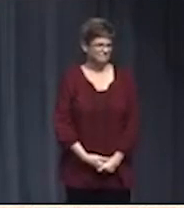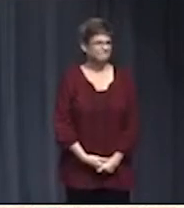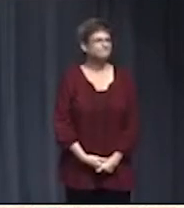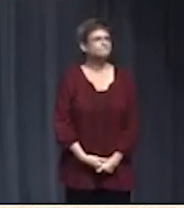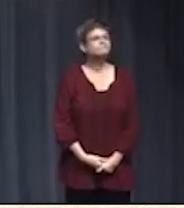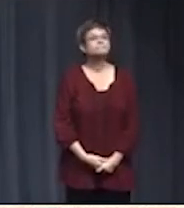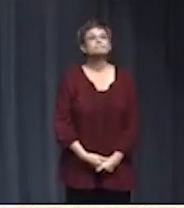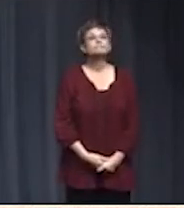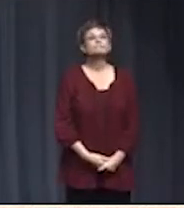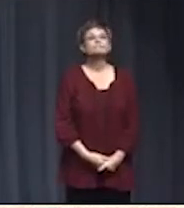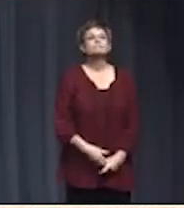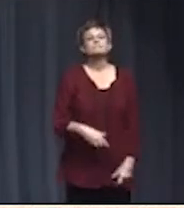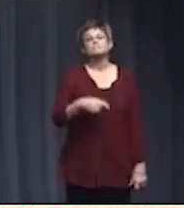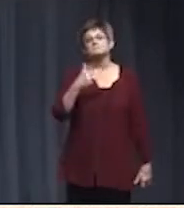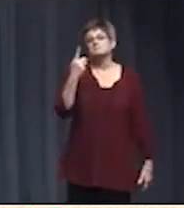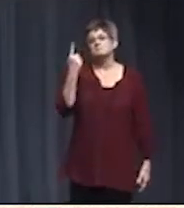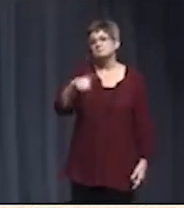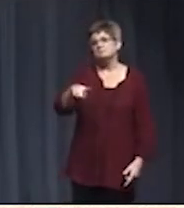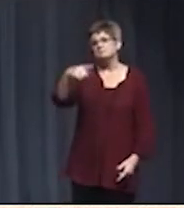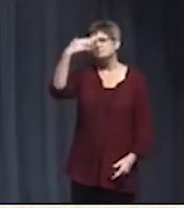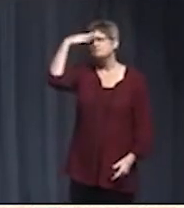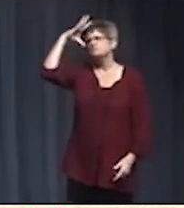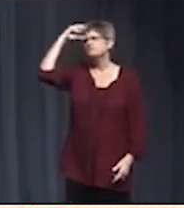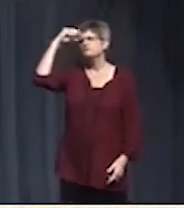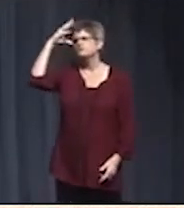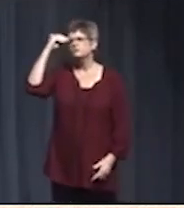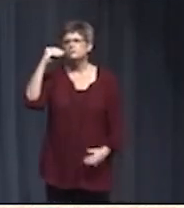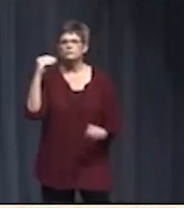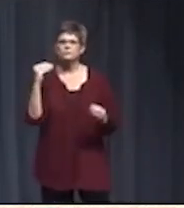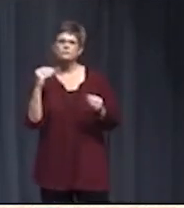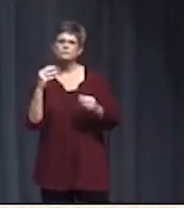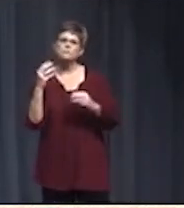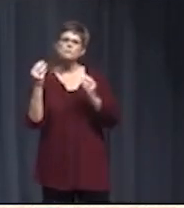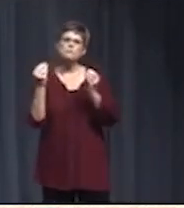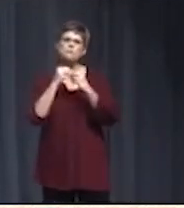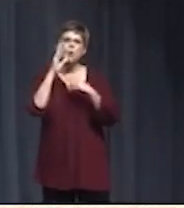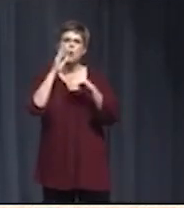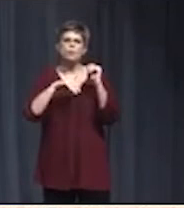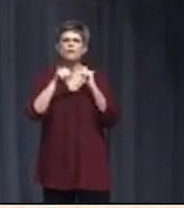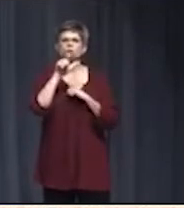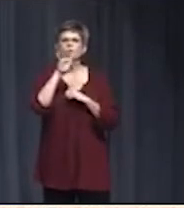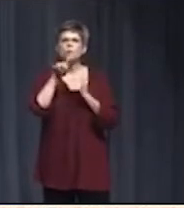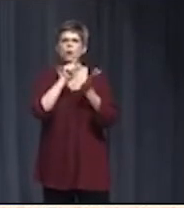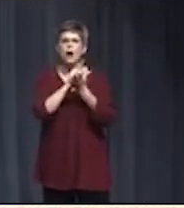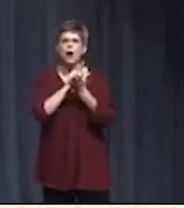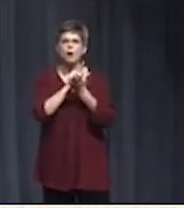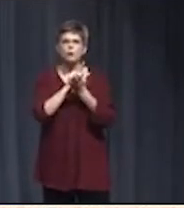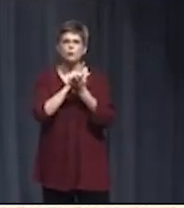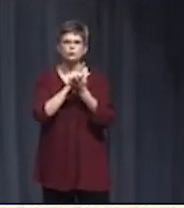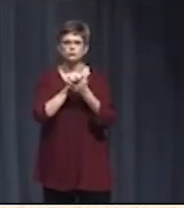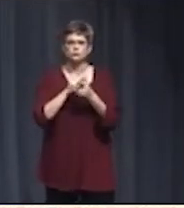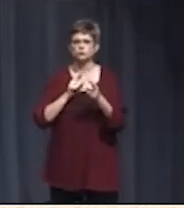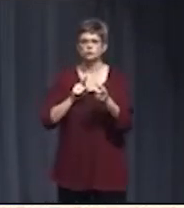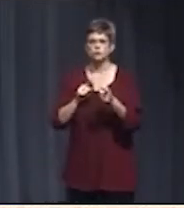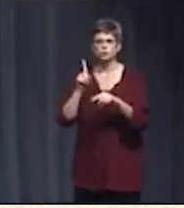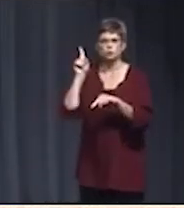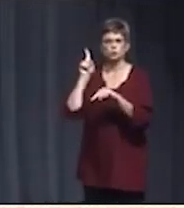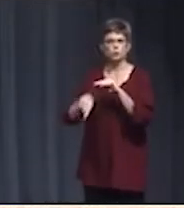If you've known a guy for more than 24 hours, his sister is off limits forever unless you intend on marrying